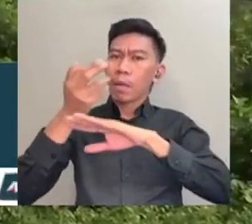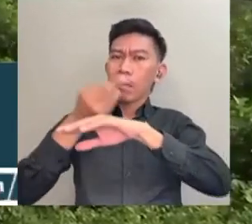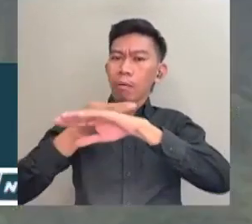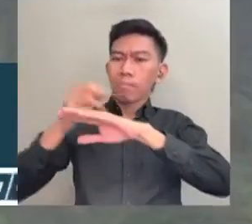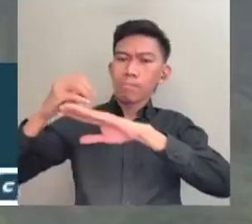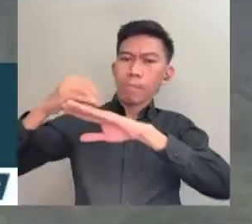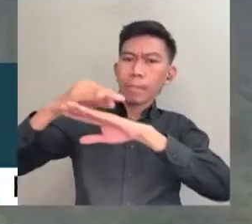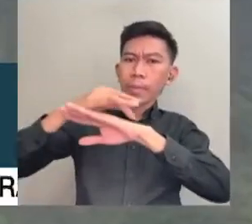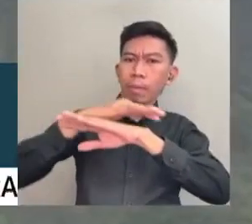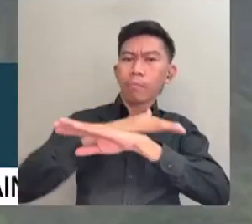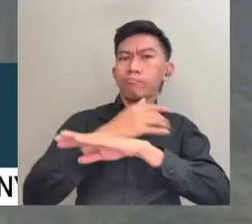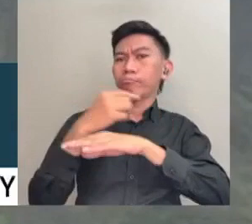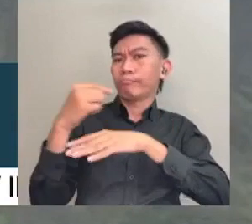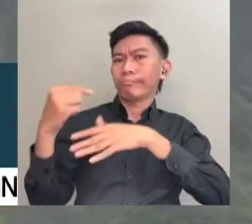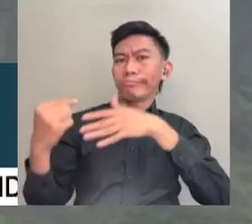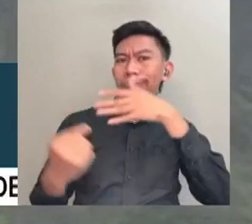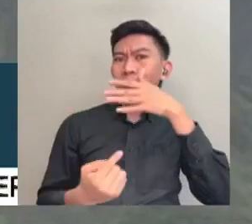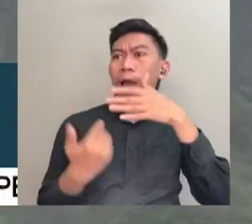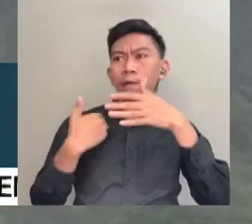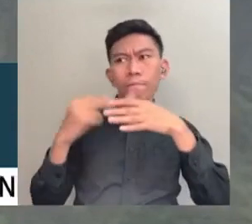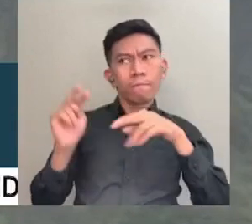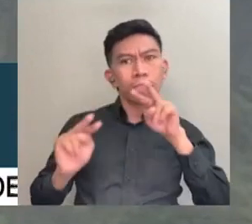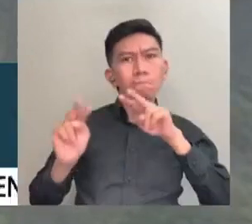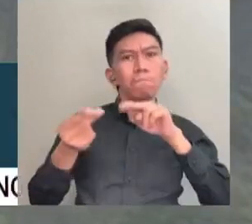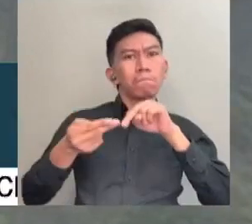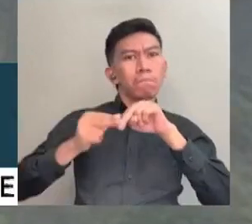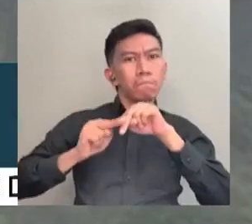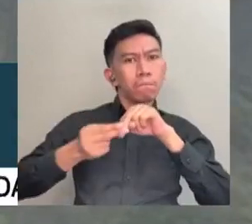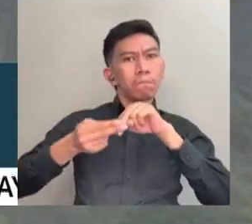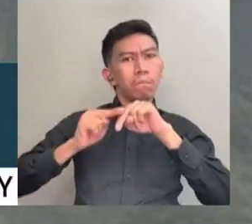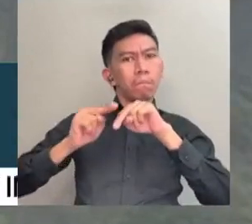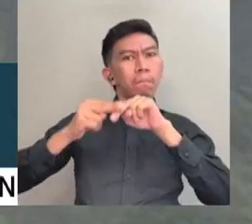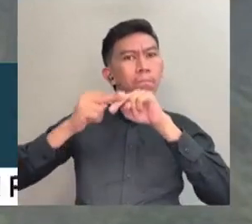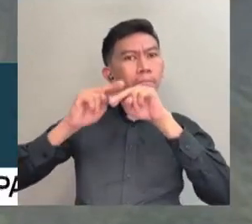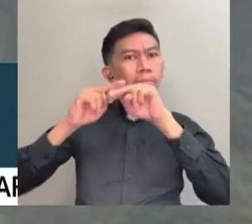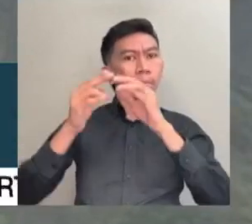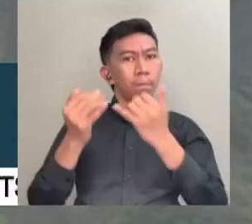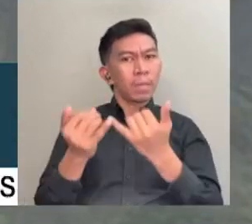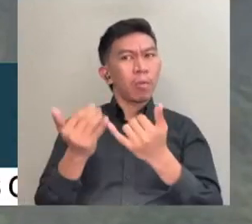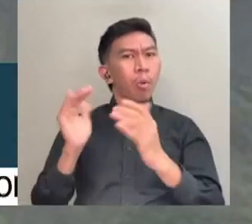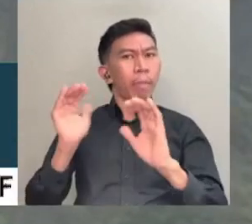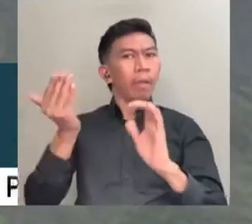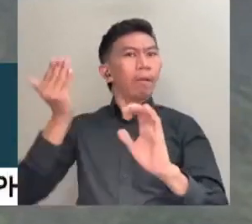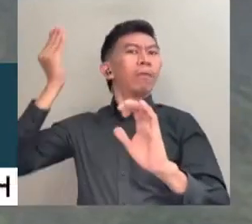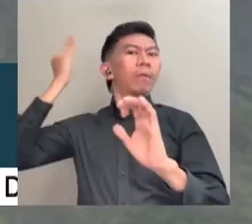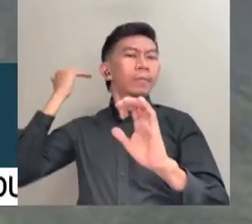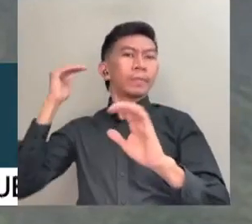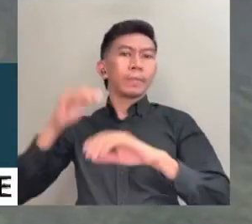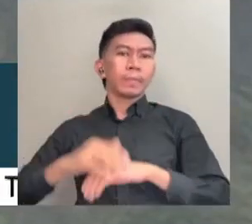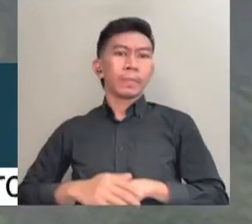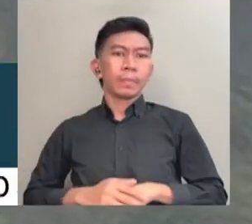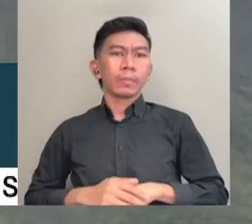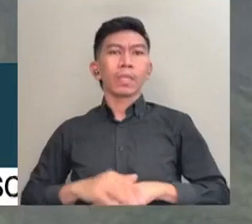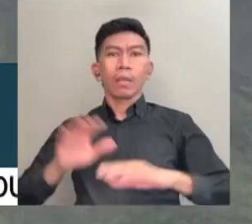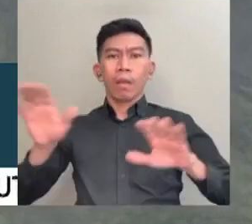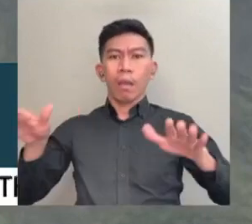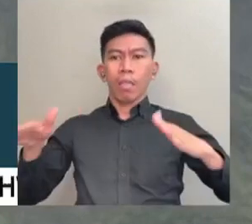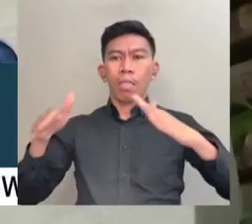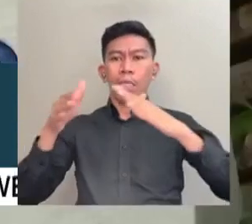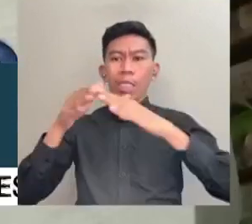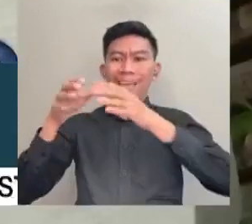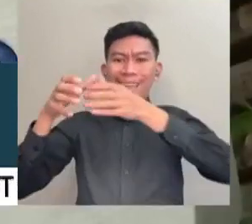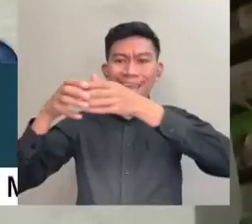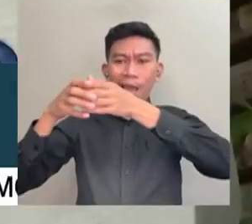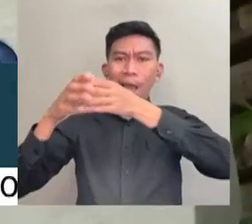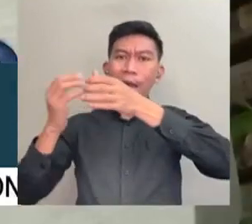These parameters are higher compared to the previous monitoring. Meanwhile, lava flow from Mayon Volcano Summit has already commenced Sunday night.